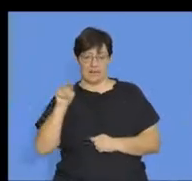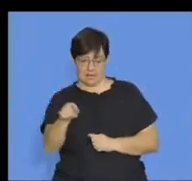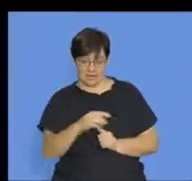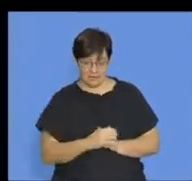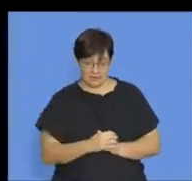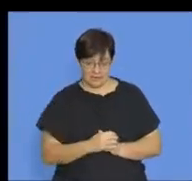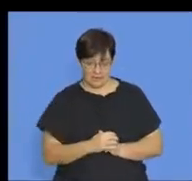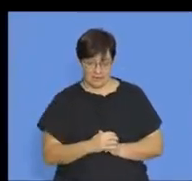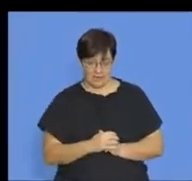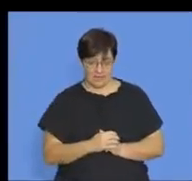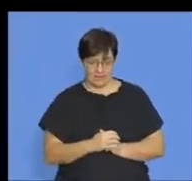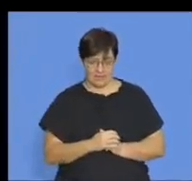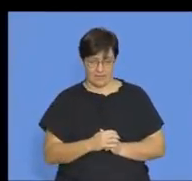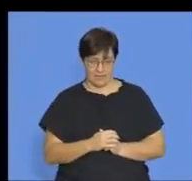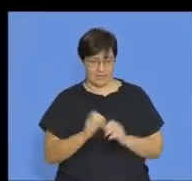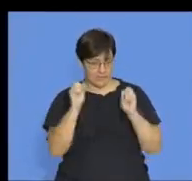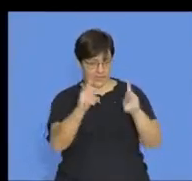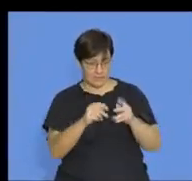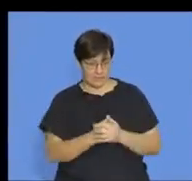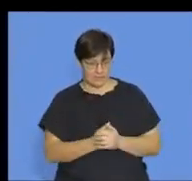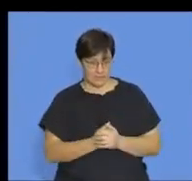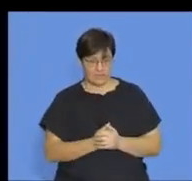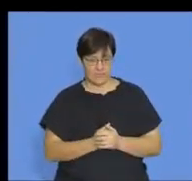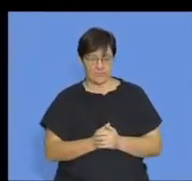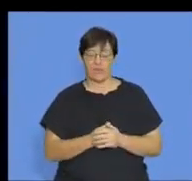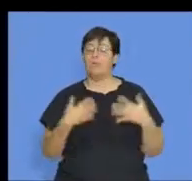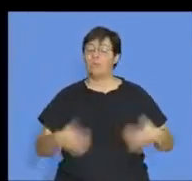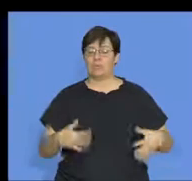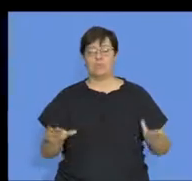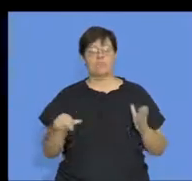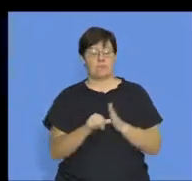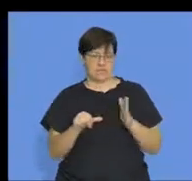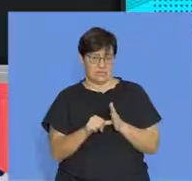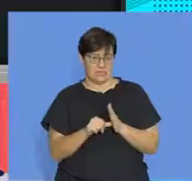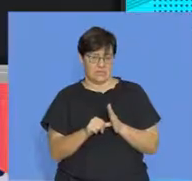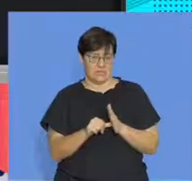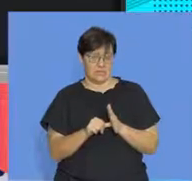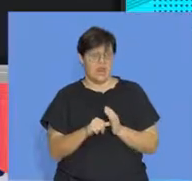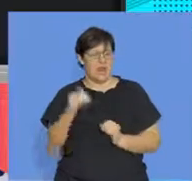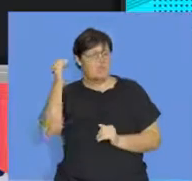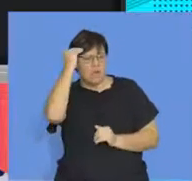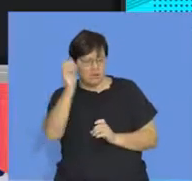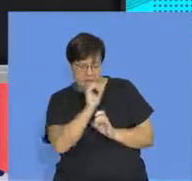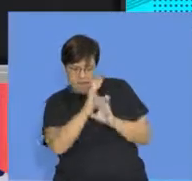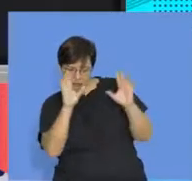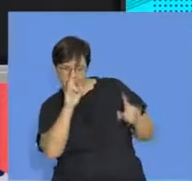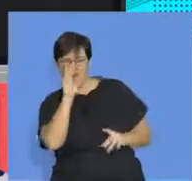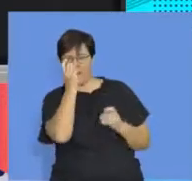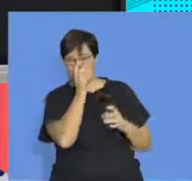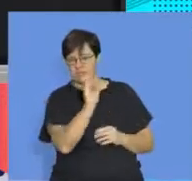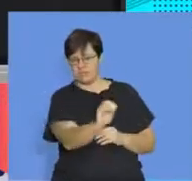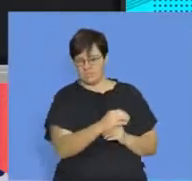is now 1 million. Okay, very, very important again that my brain sees